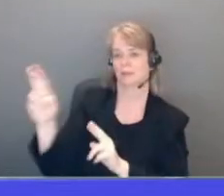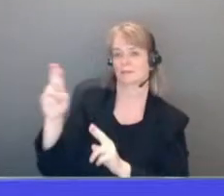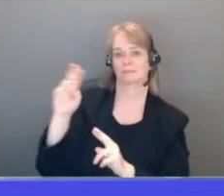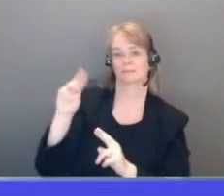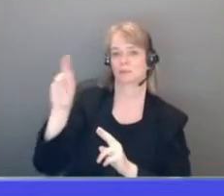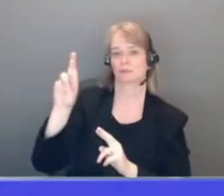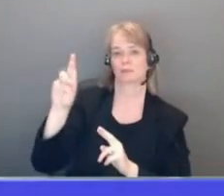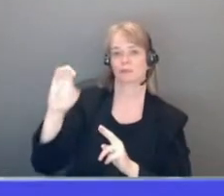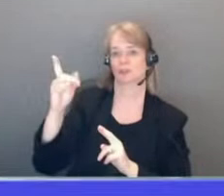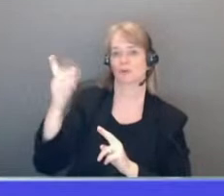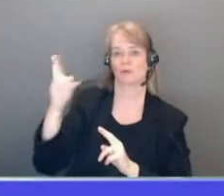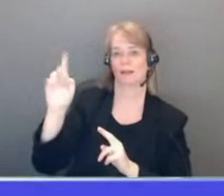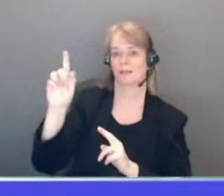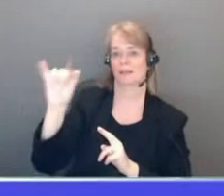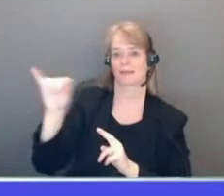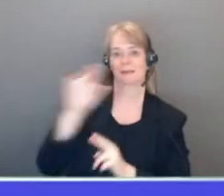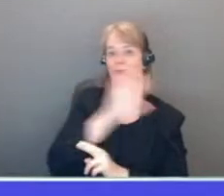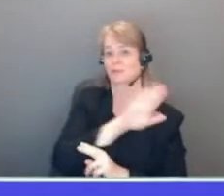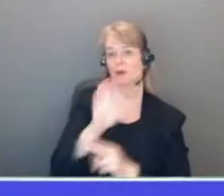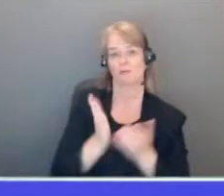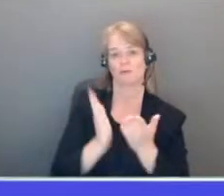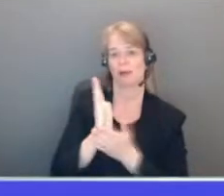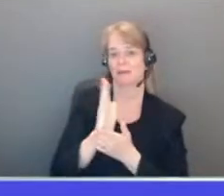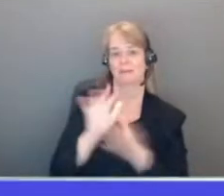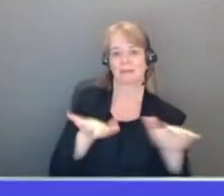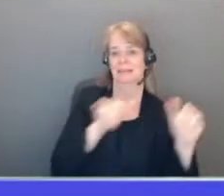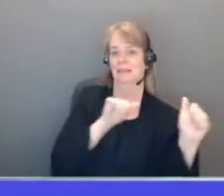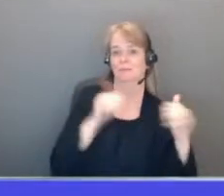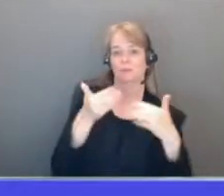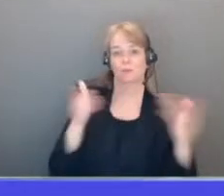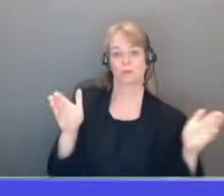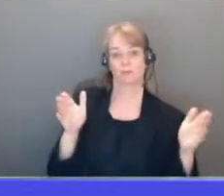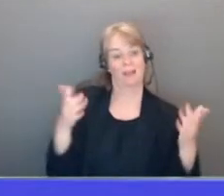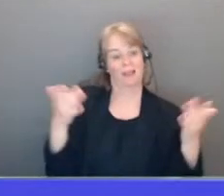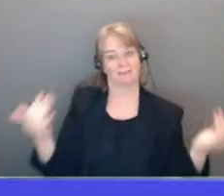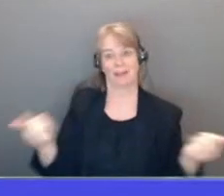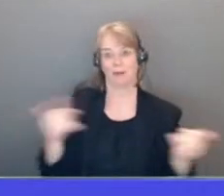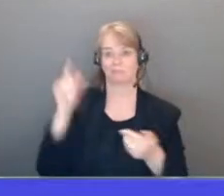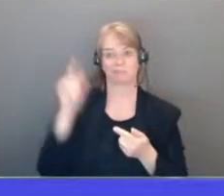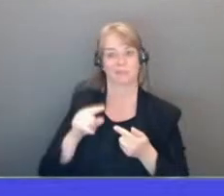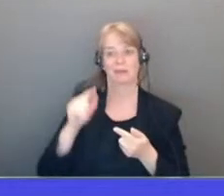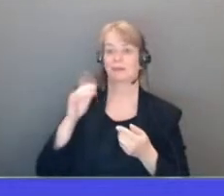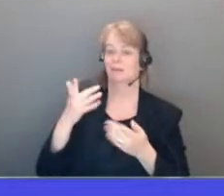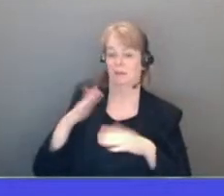lose quorum, we had to recess.